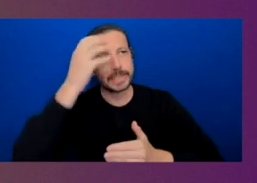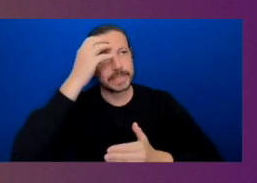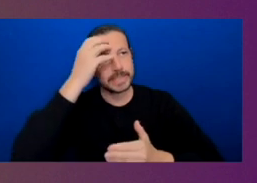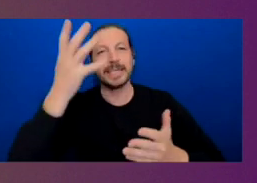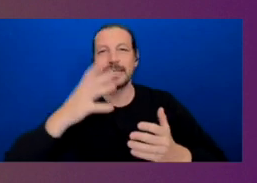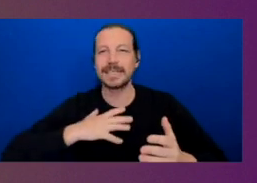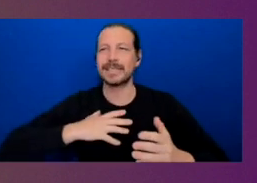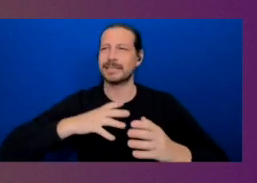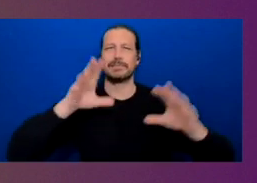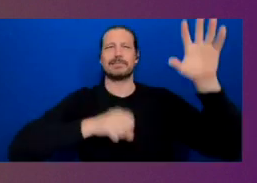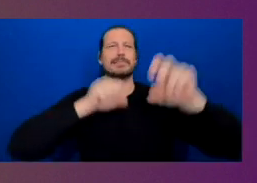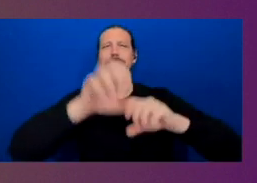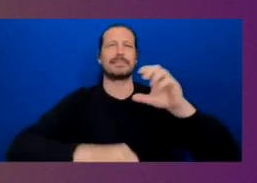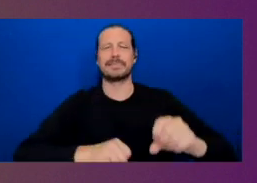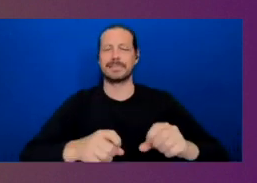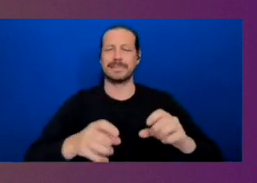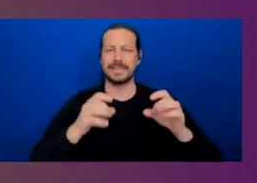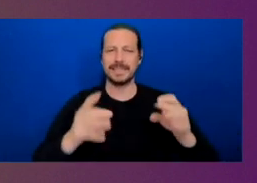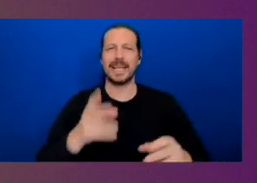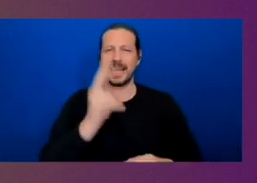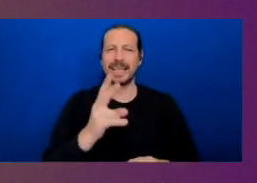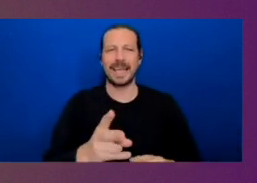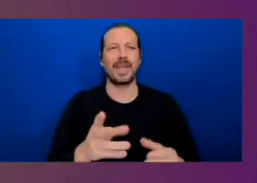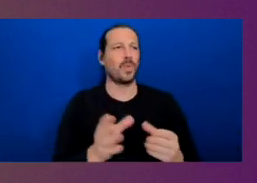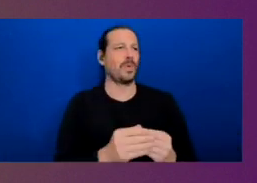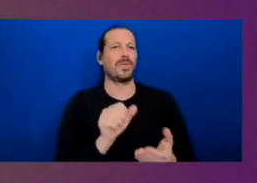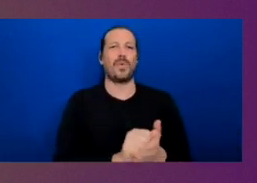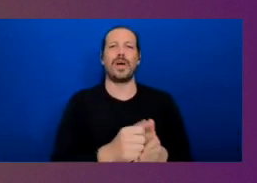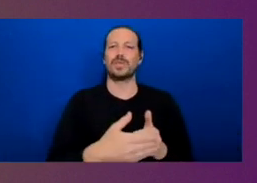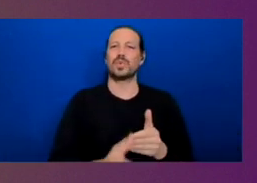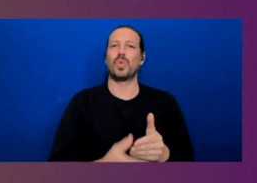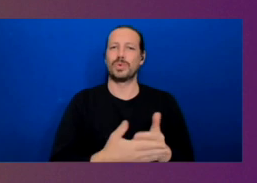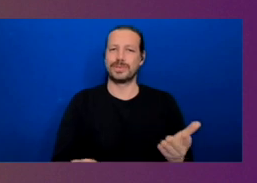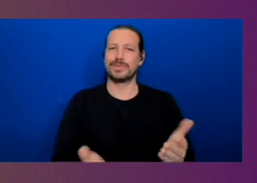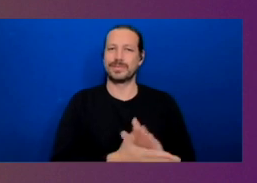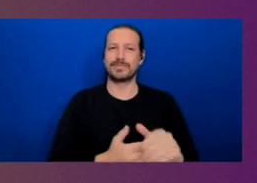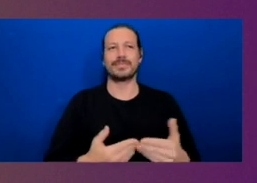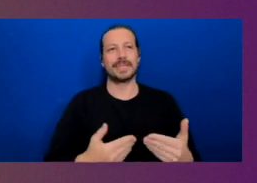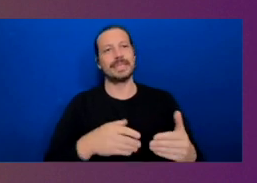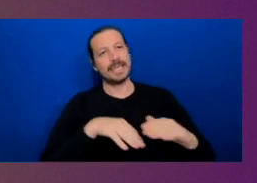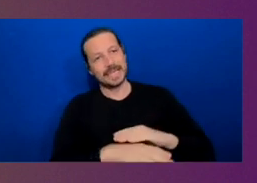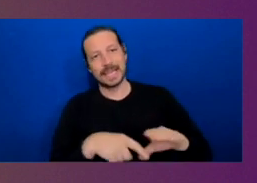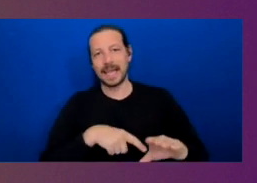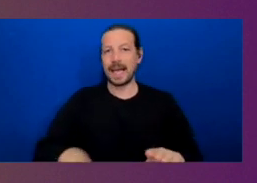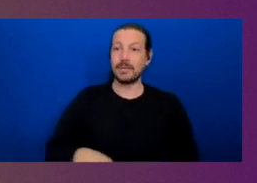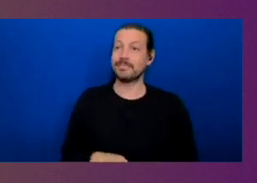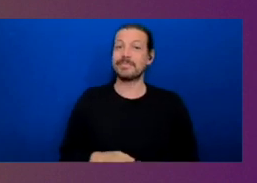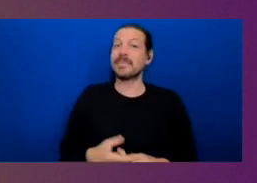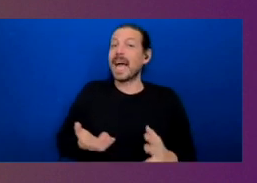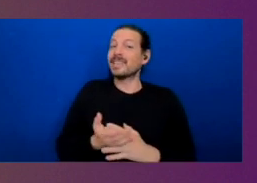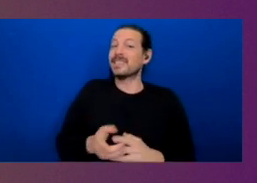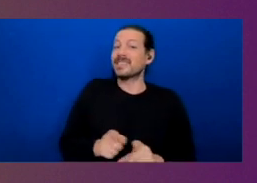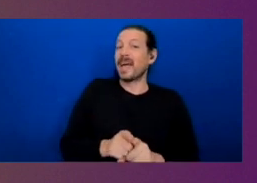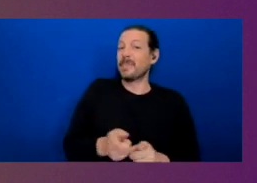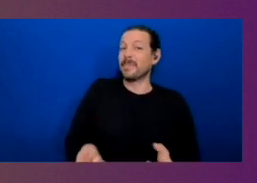apart again and put it back together with some suitable spaces for some doors in so people could get in and out. Accessibility is a lot like that. There's only so